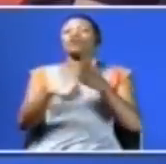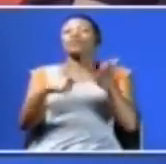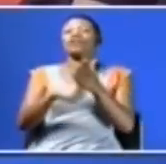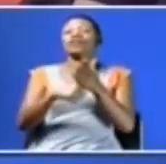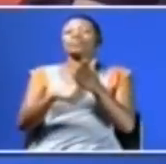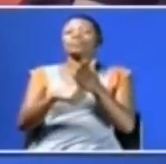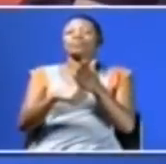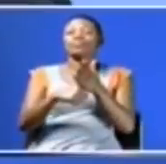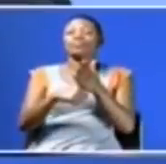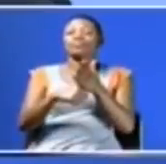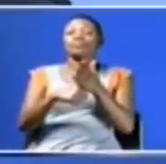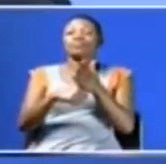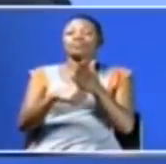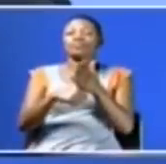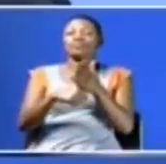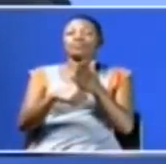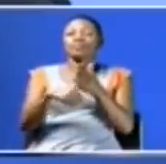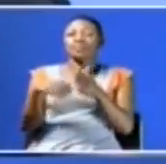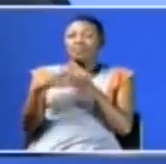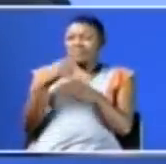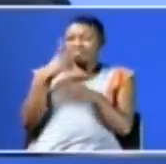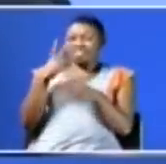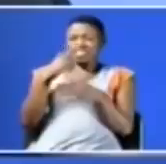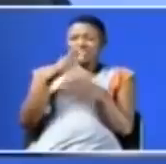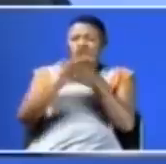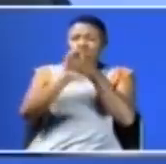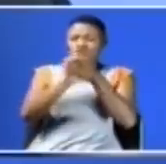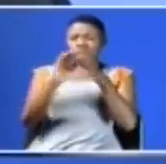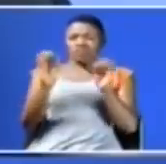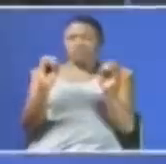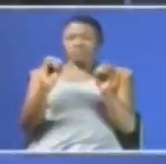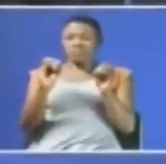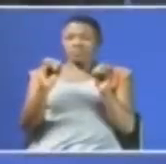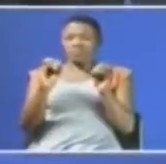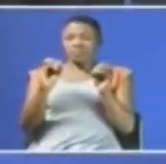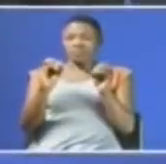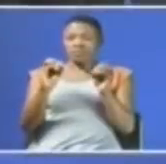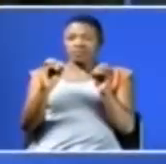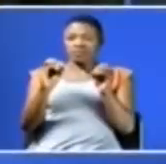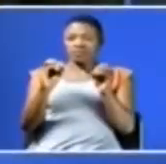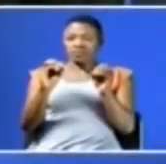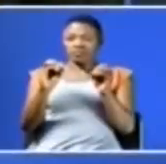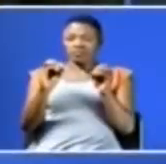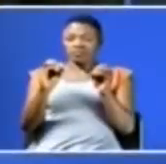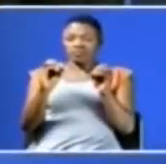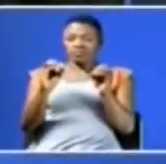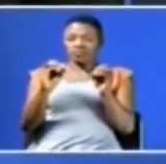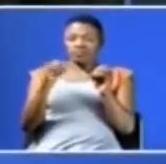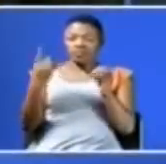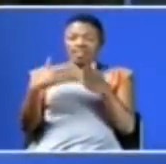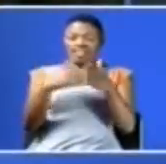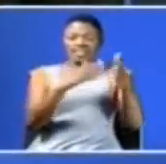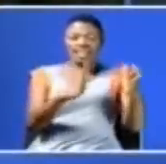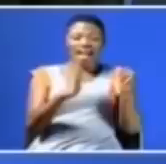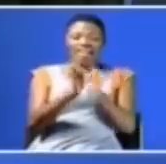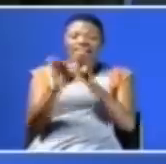are owned. Are we not seeing more defiance in Jubilee even within the president's backyard? The only defiance is because between the leader and the deputy